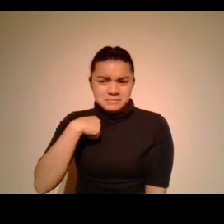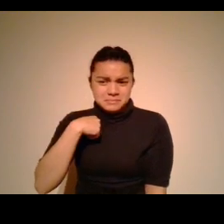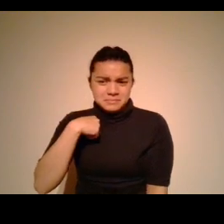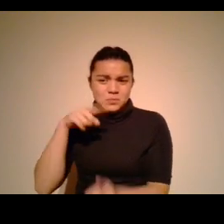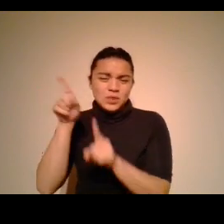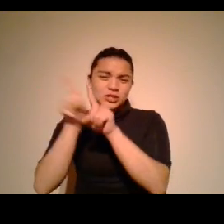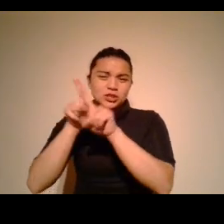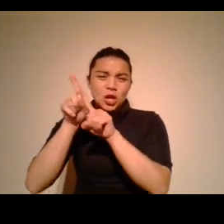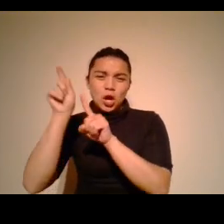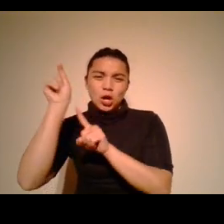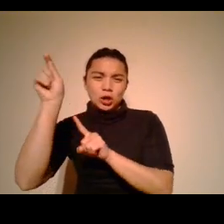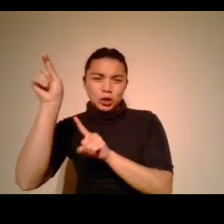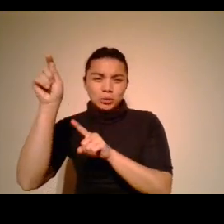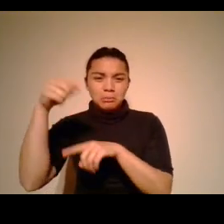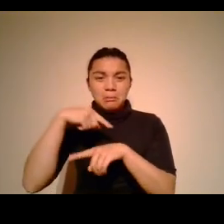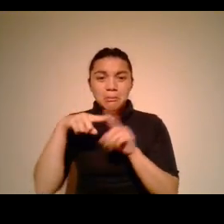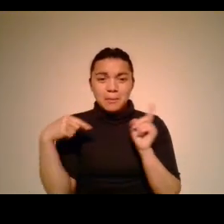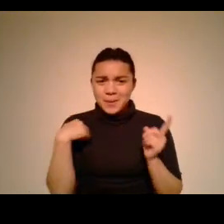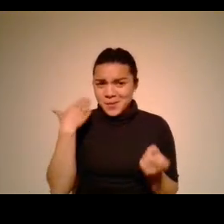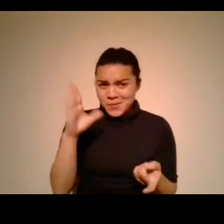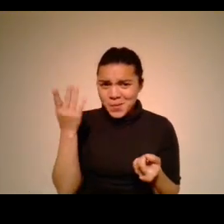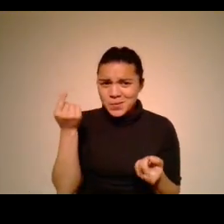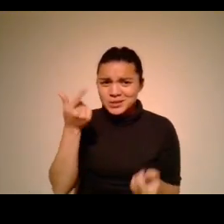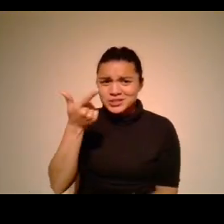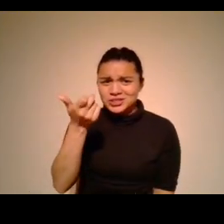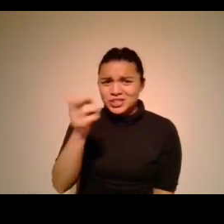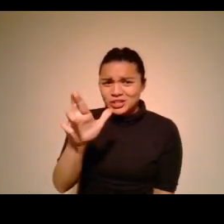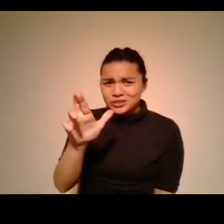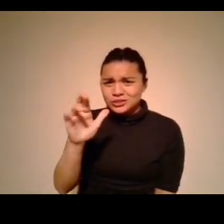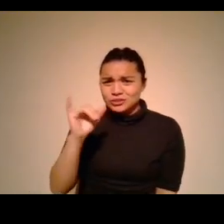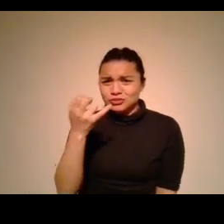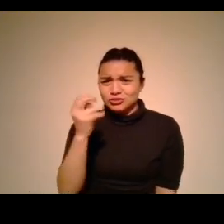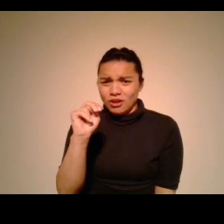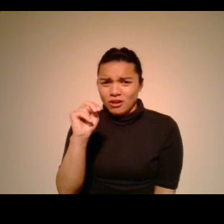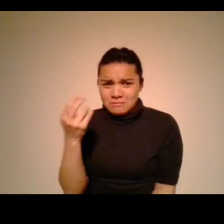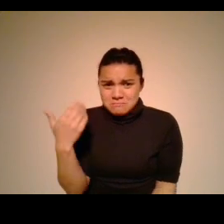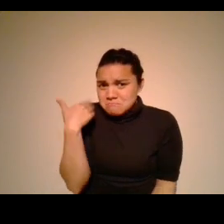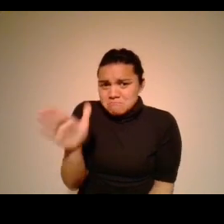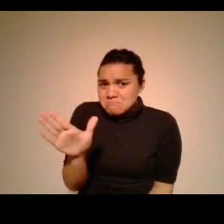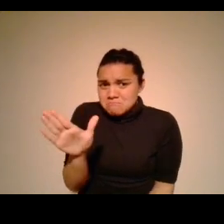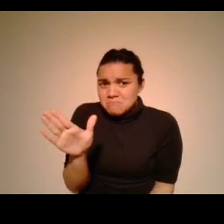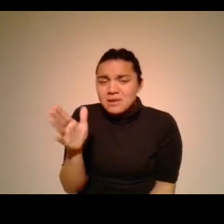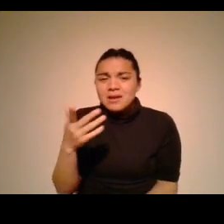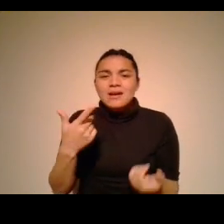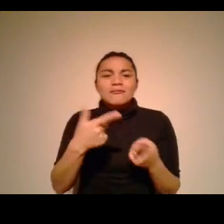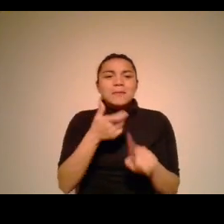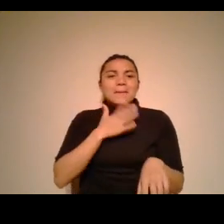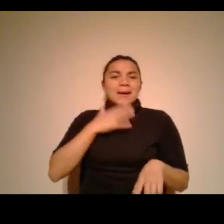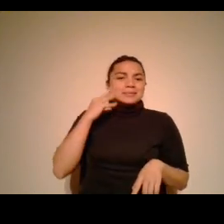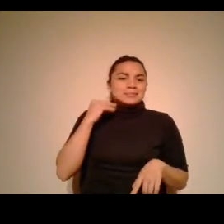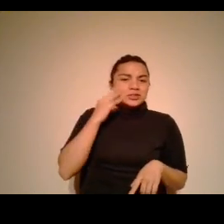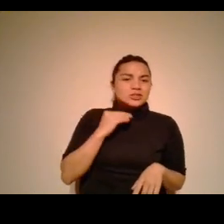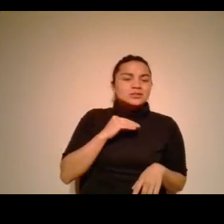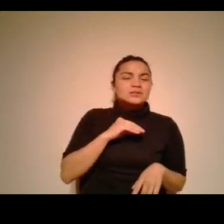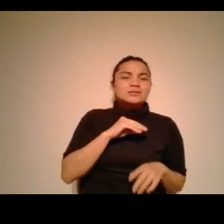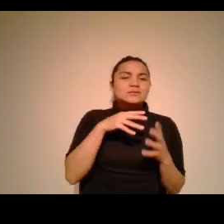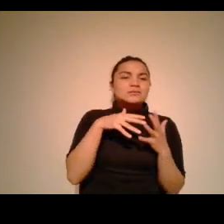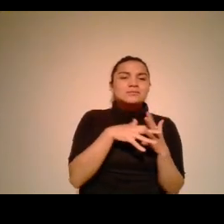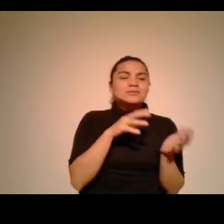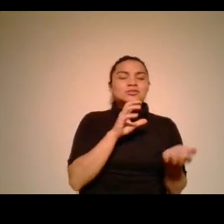it's frustrating coming at this from a perspective of being trans and non-binary, being embedded in a trans and non-binary